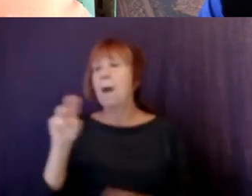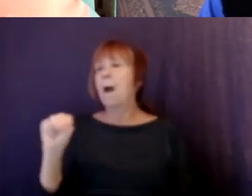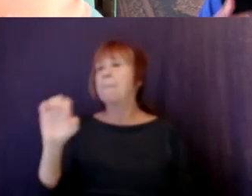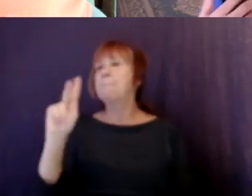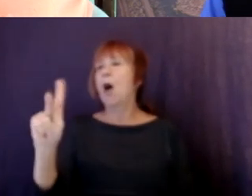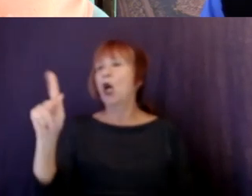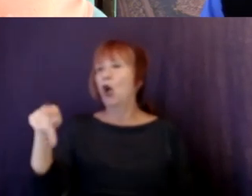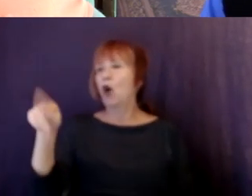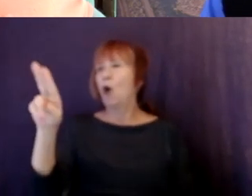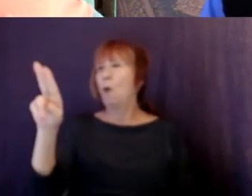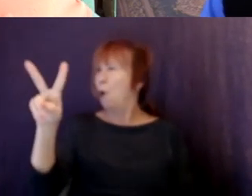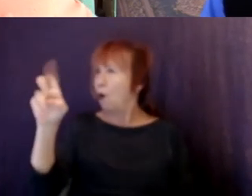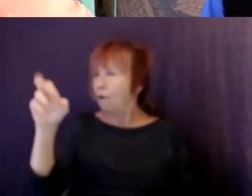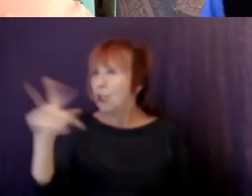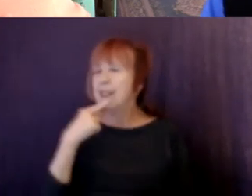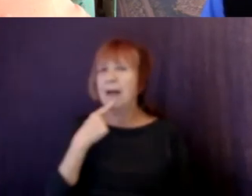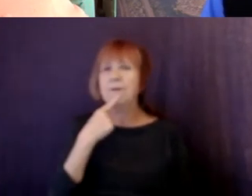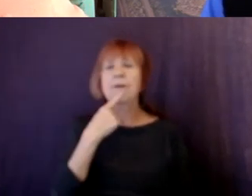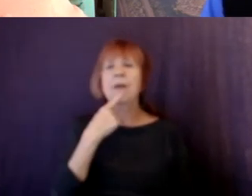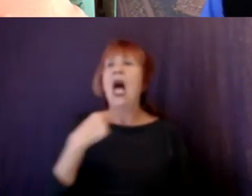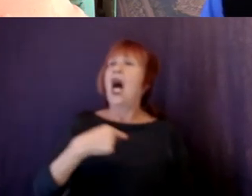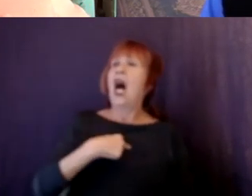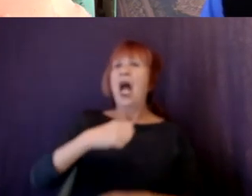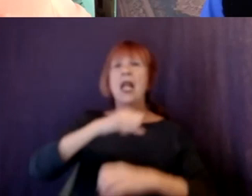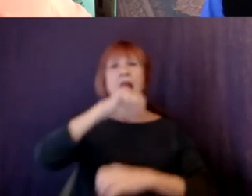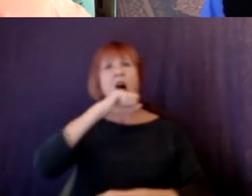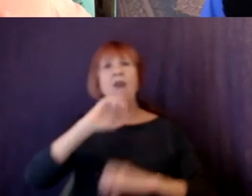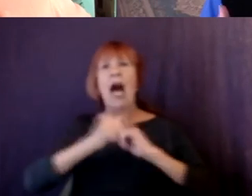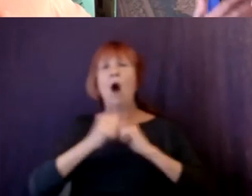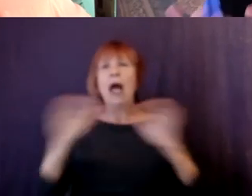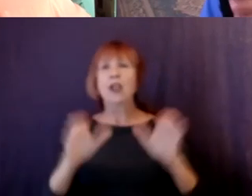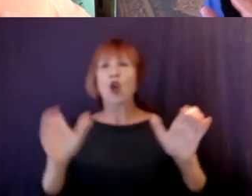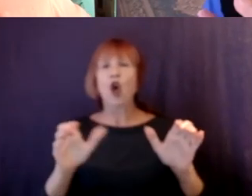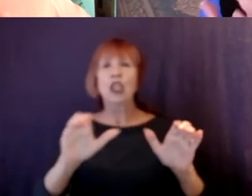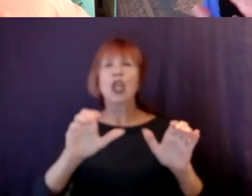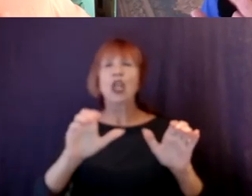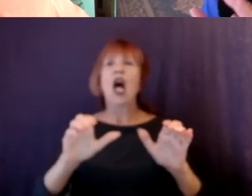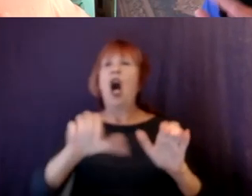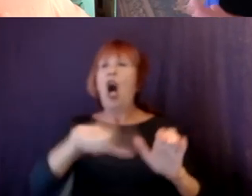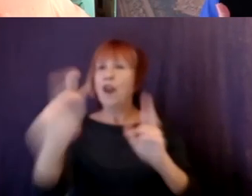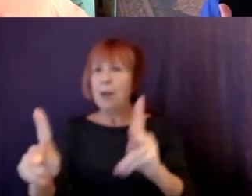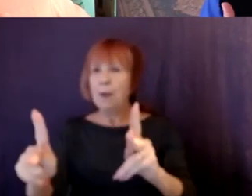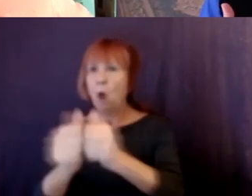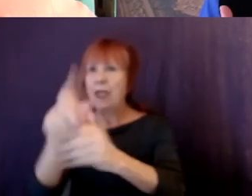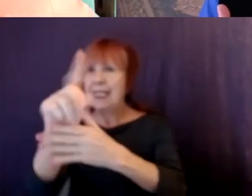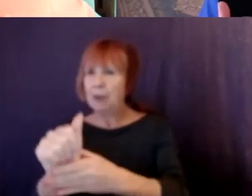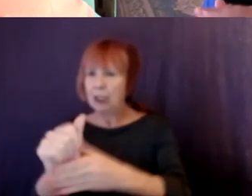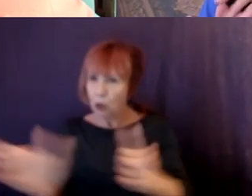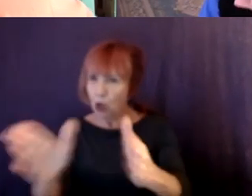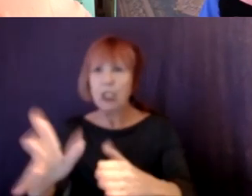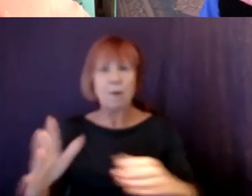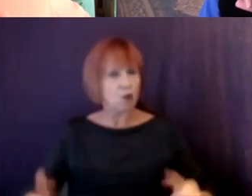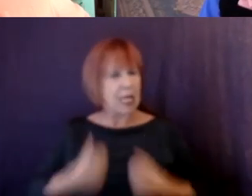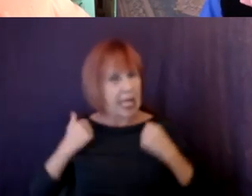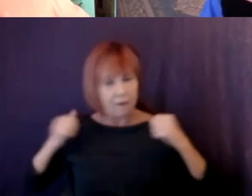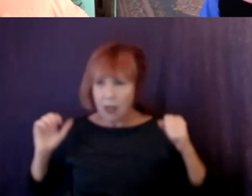loved how it encouraged others with disabilities and telling them to live their life to the fullest. He said, we